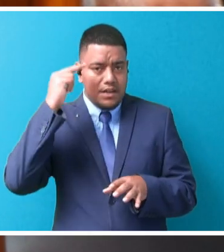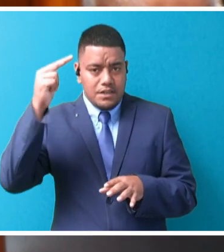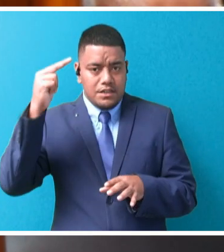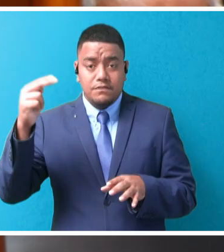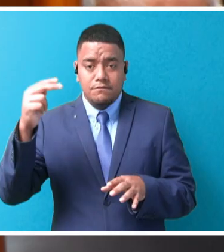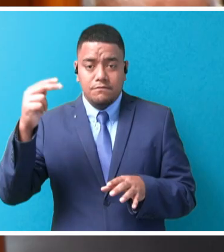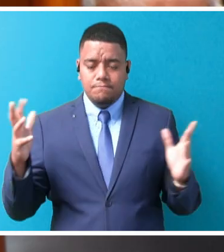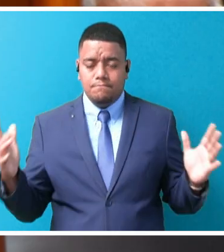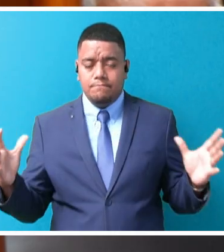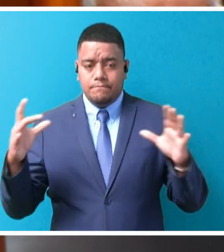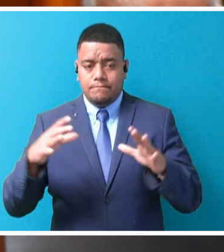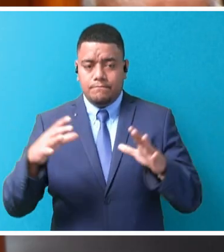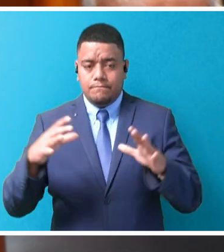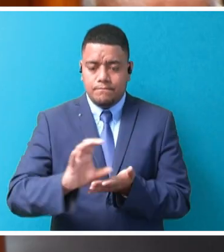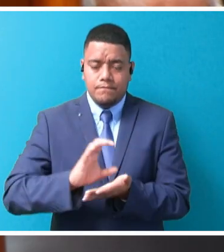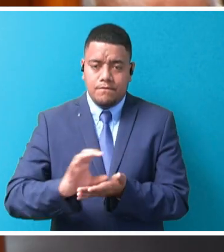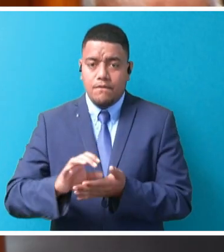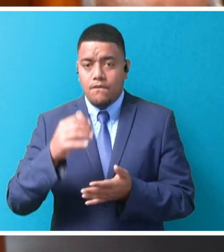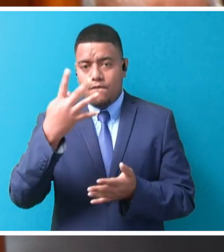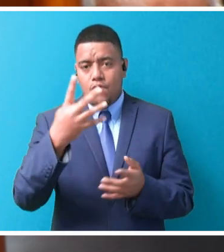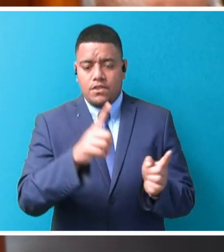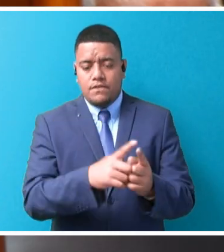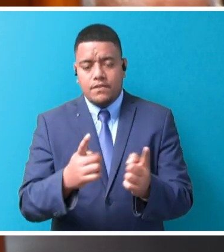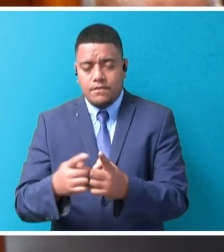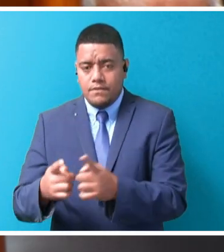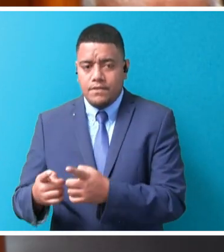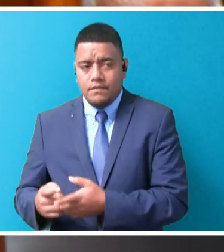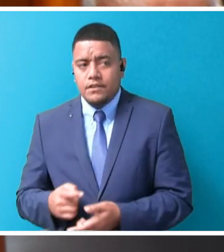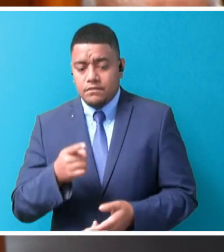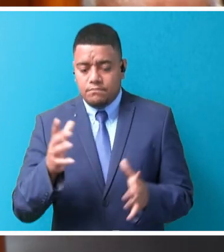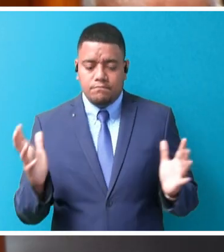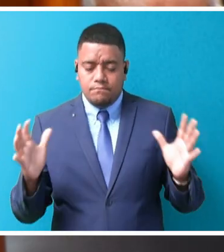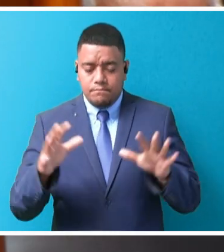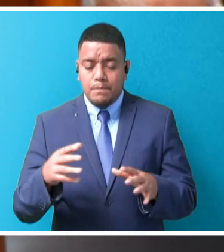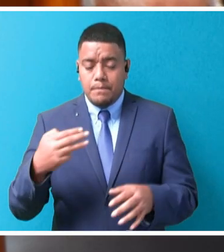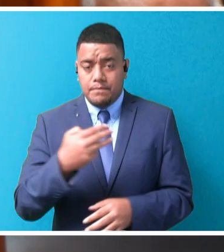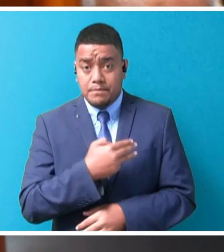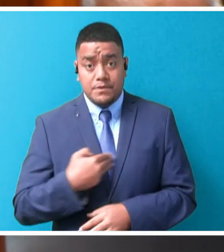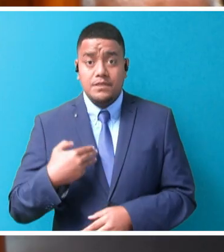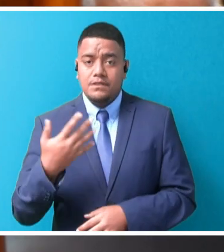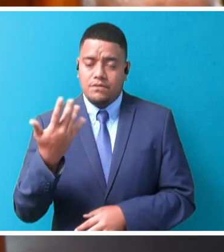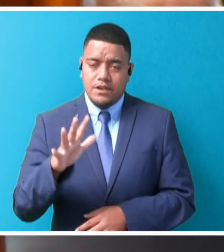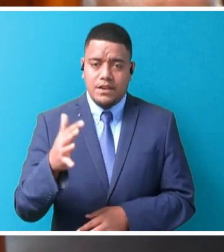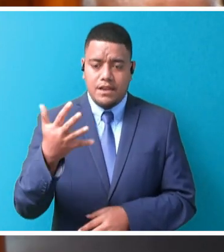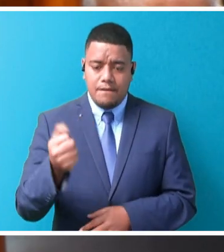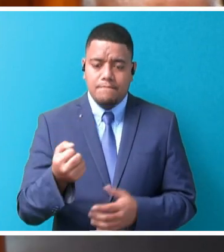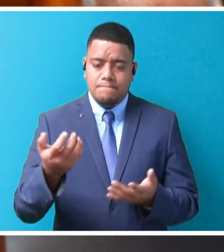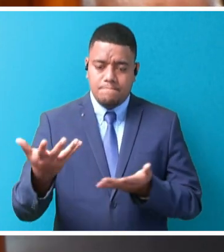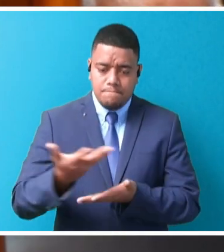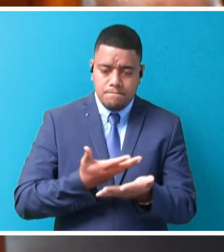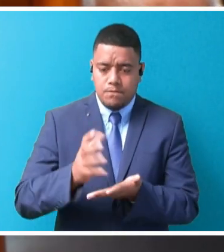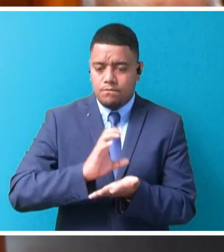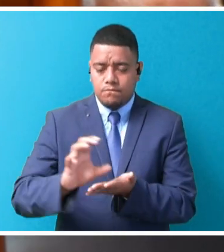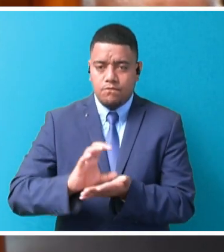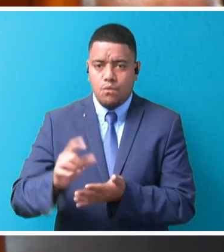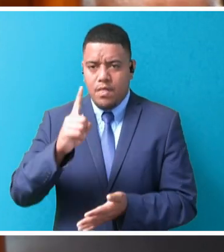multi-stakeholder consultations across 4 divisions and bilateral consultation. The Ministry has been able to consult close to